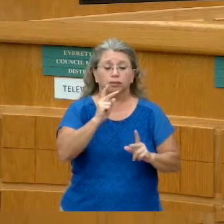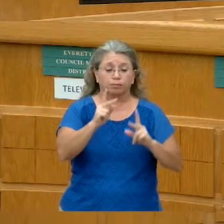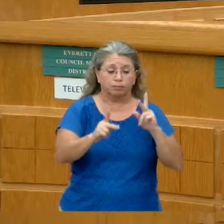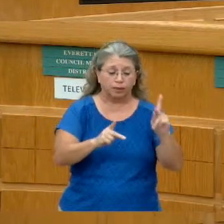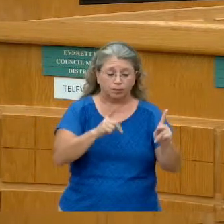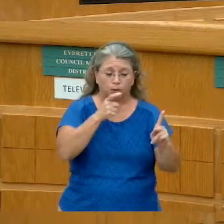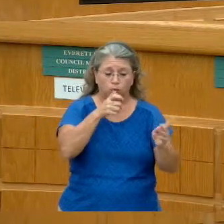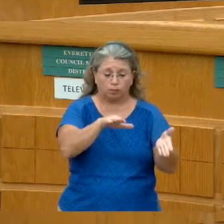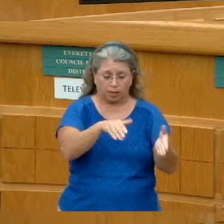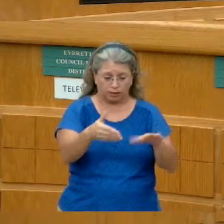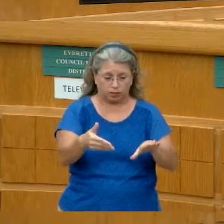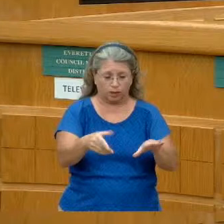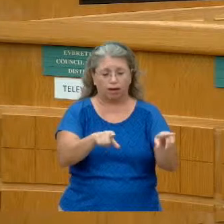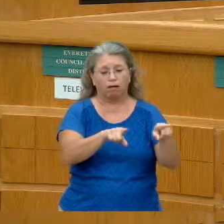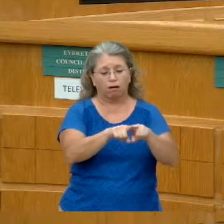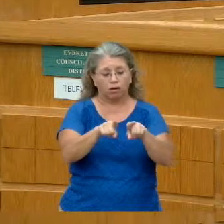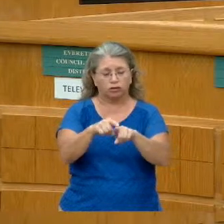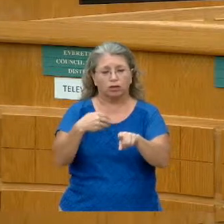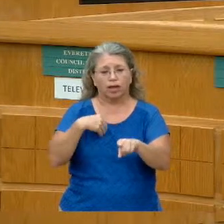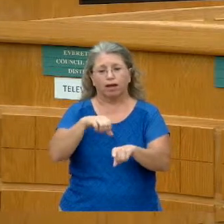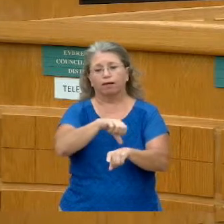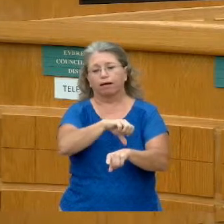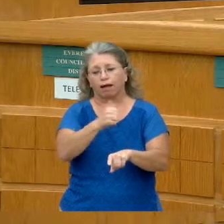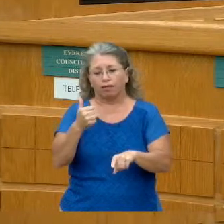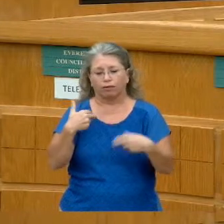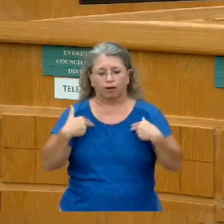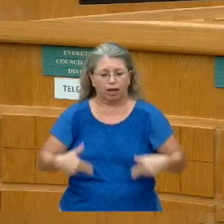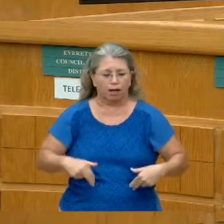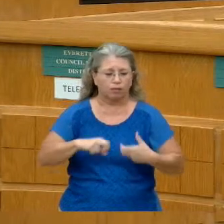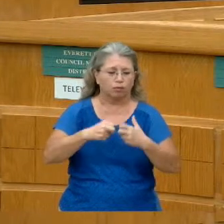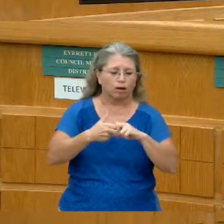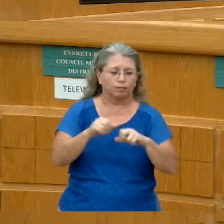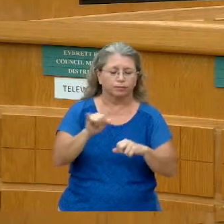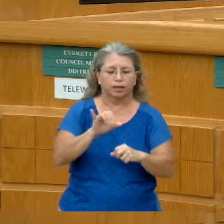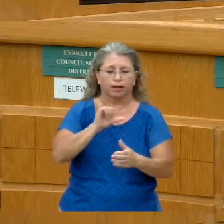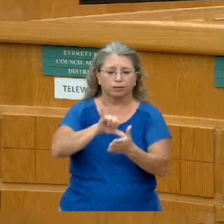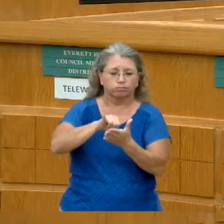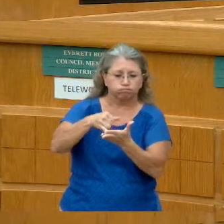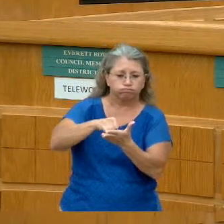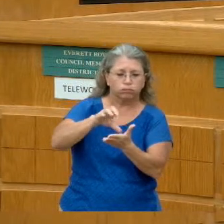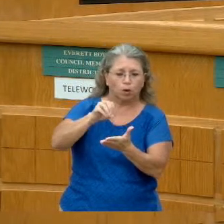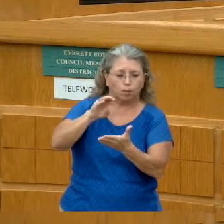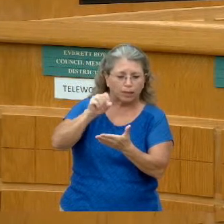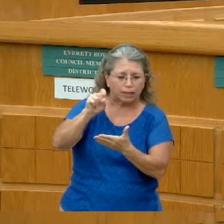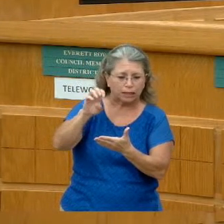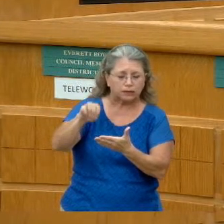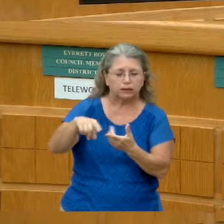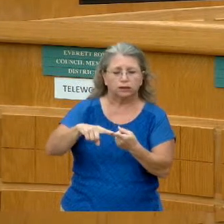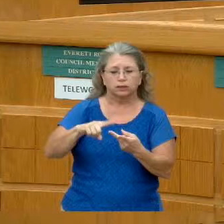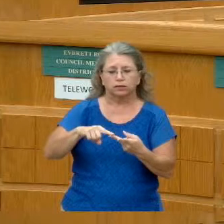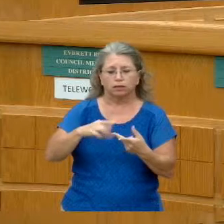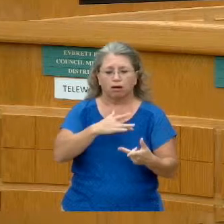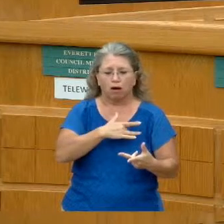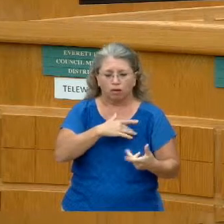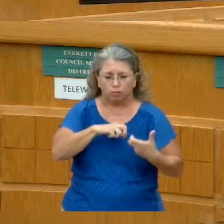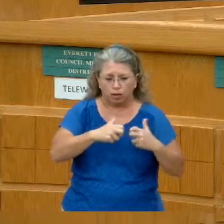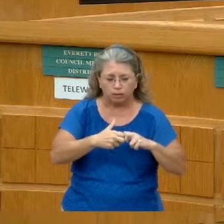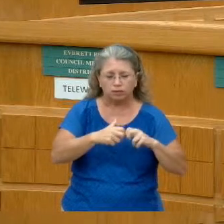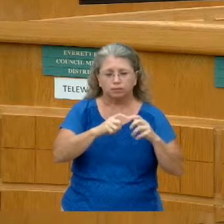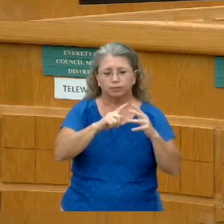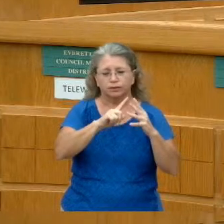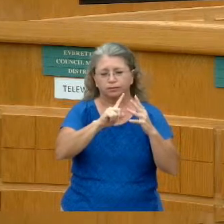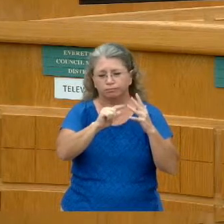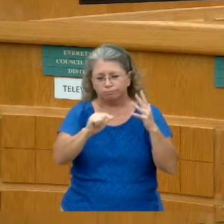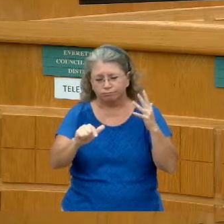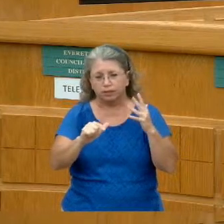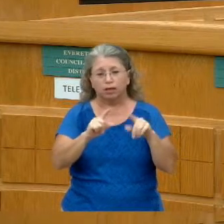comorbidities, to include obesity, heart issues, and so on. But a couple of